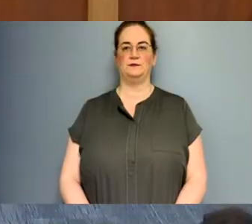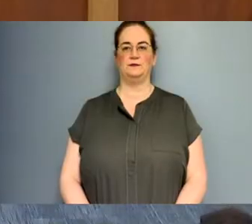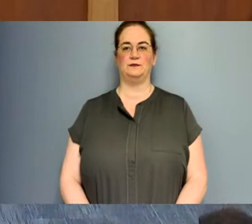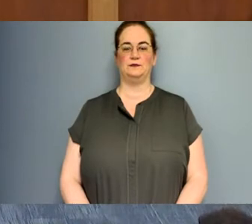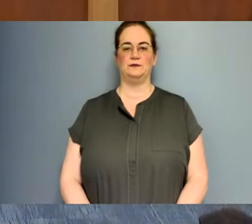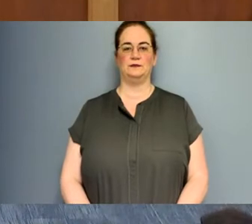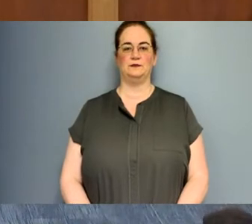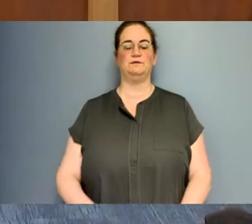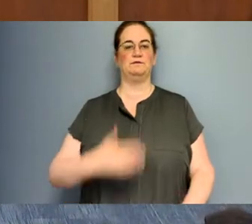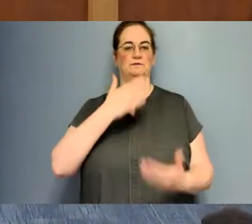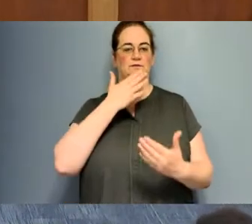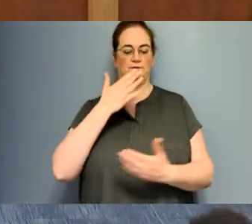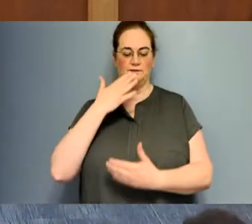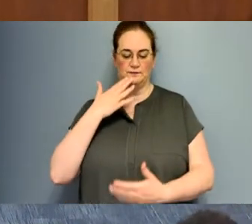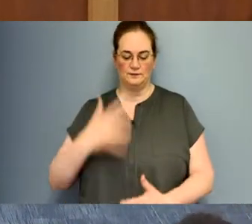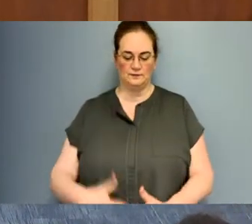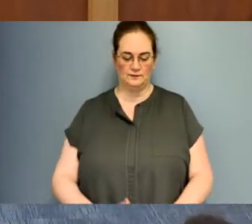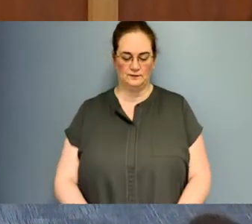Okay, thank you.